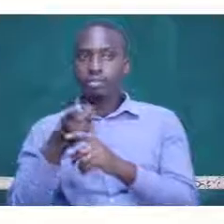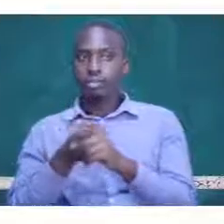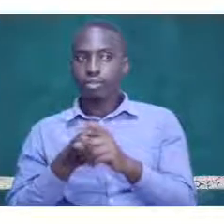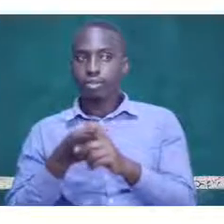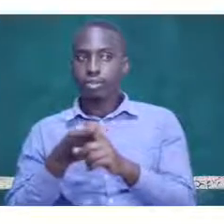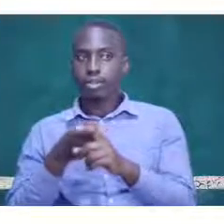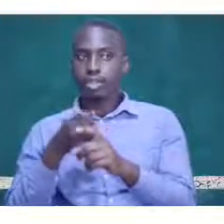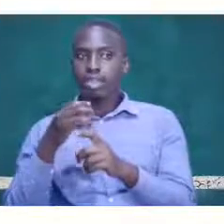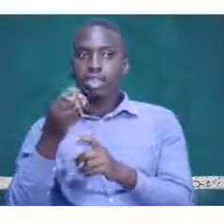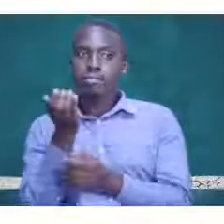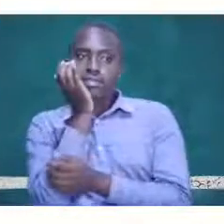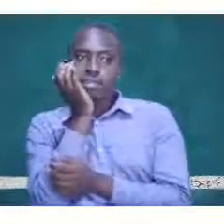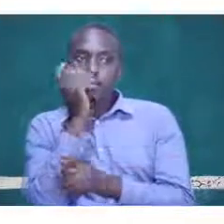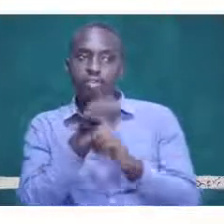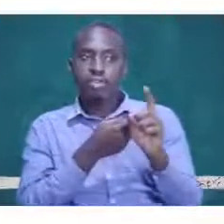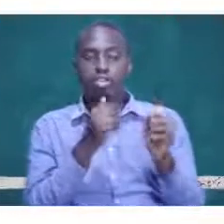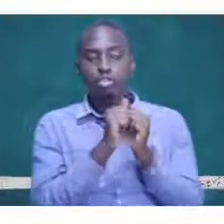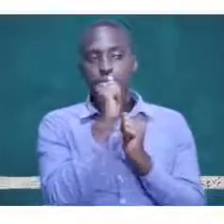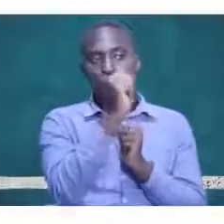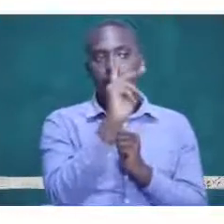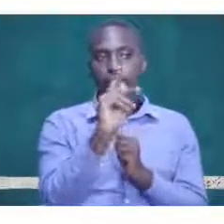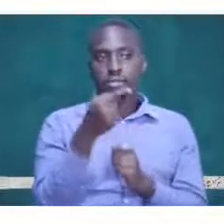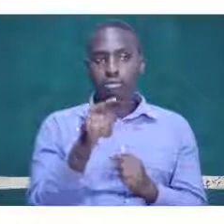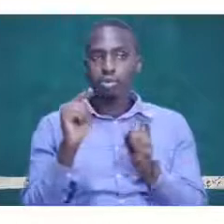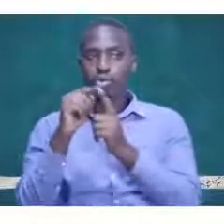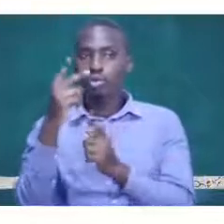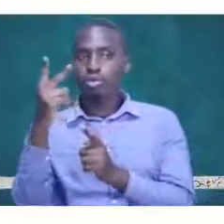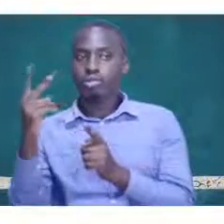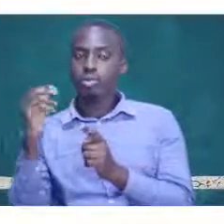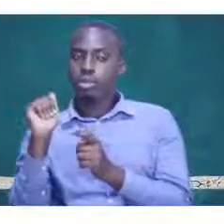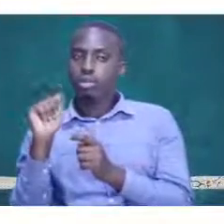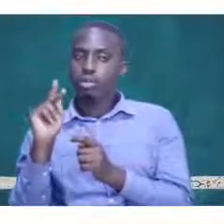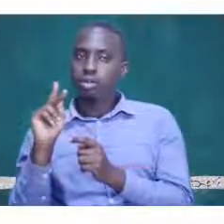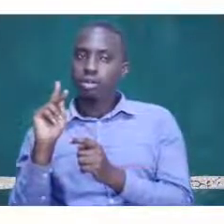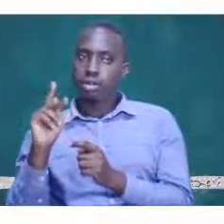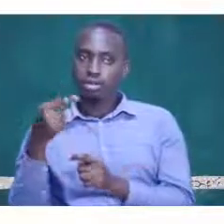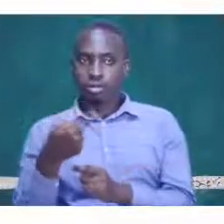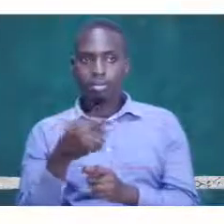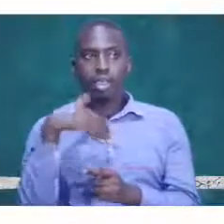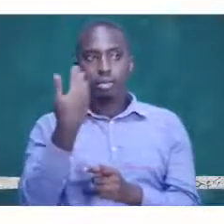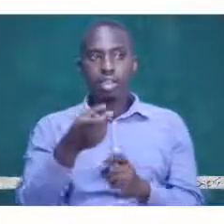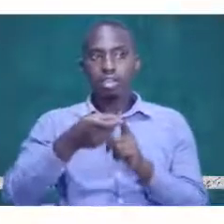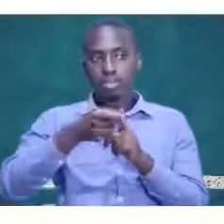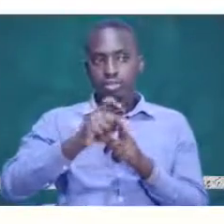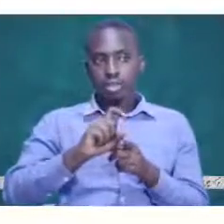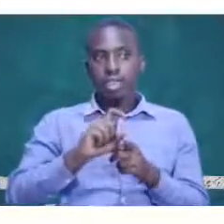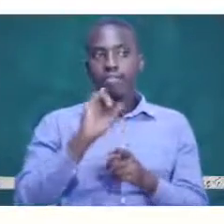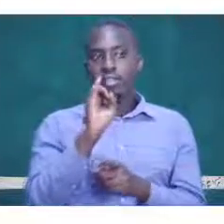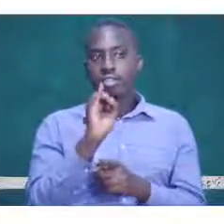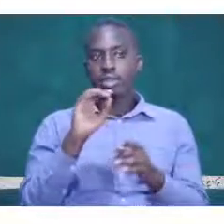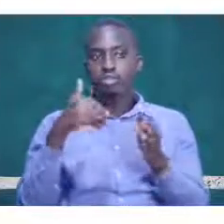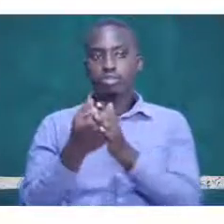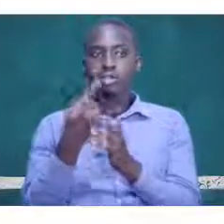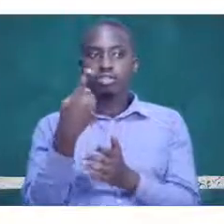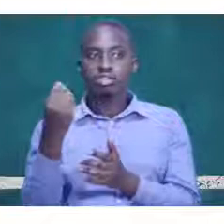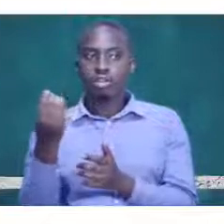in investment moves from 100 francs to 150 francs, calculate the accelerator principle. Now, let's